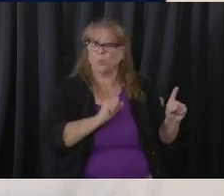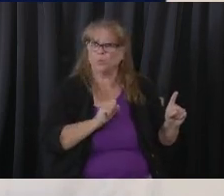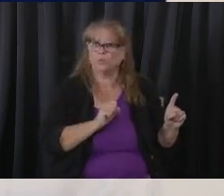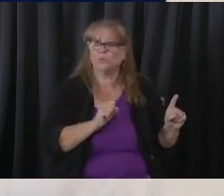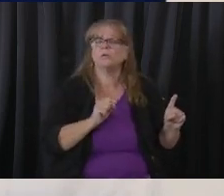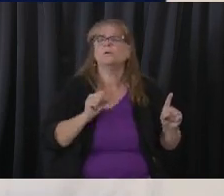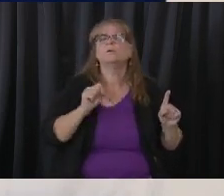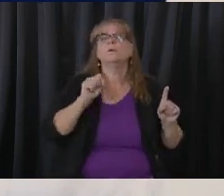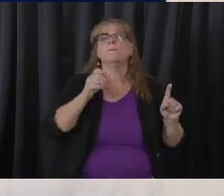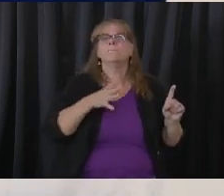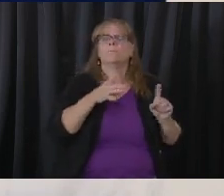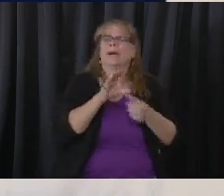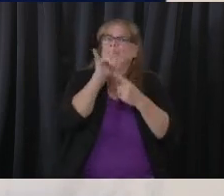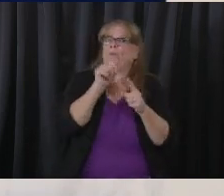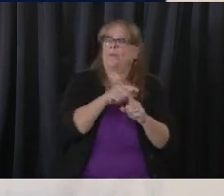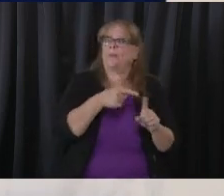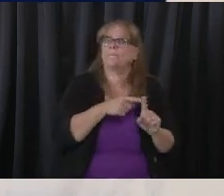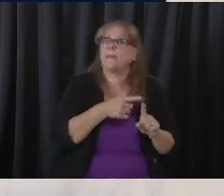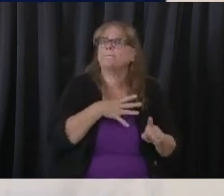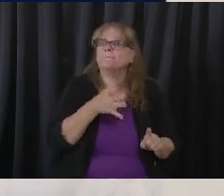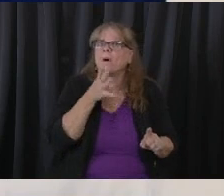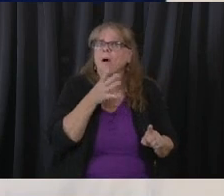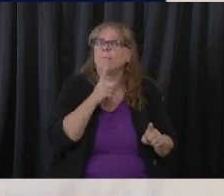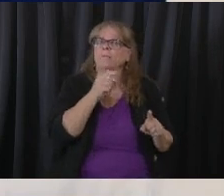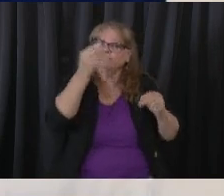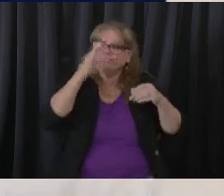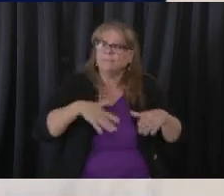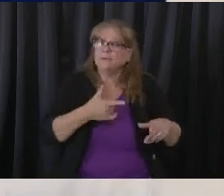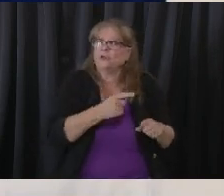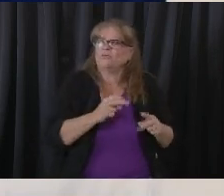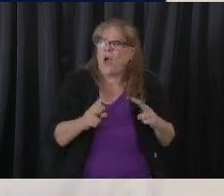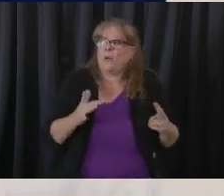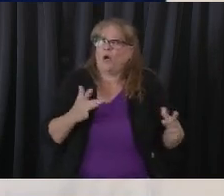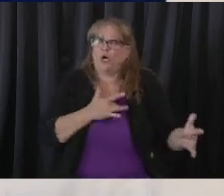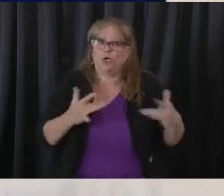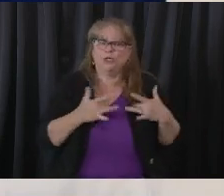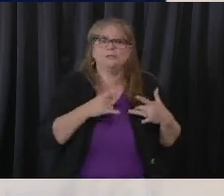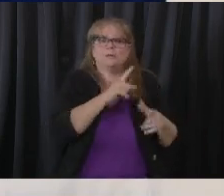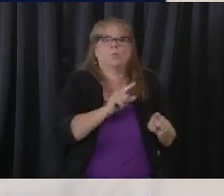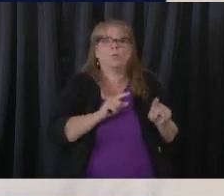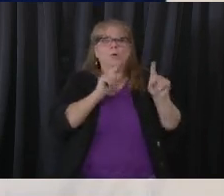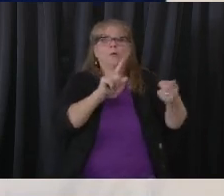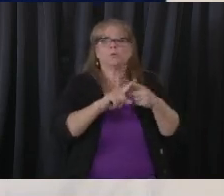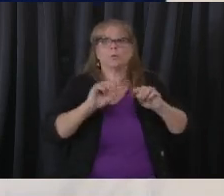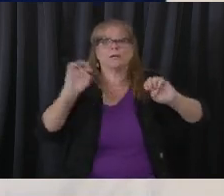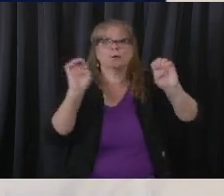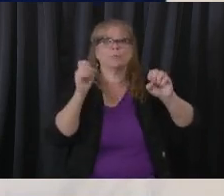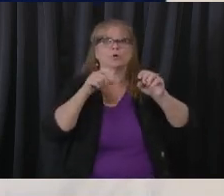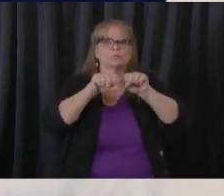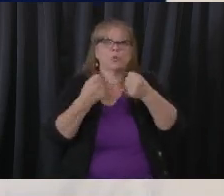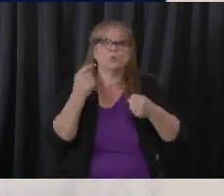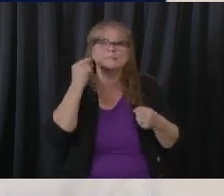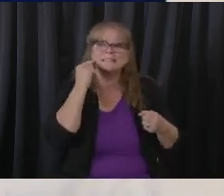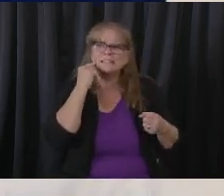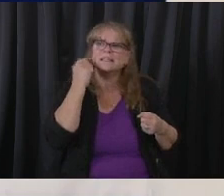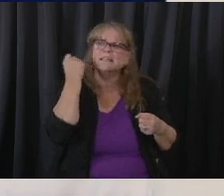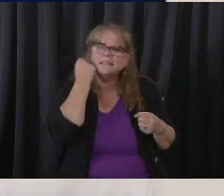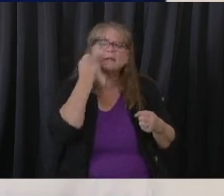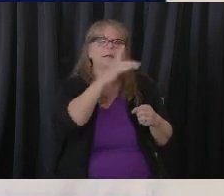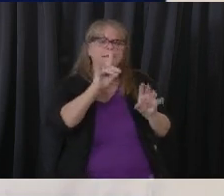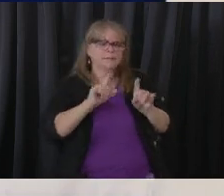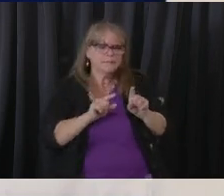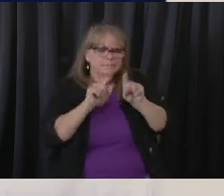to, but she won't see the extended family or the grandkids. And well, that's a tough decision for all of us. I do support her in that because we want her